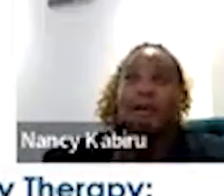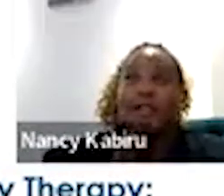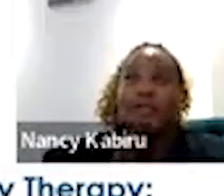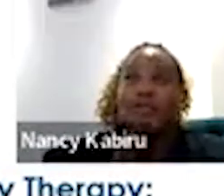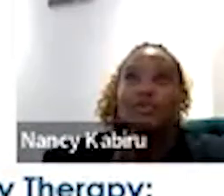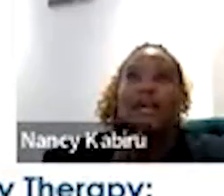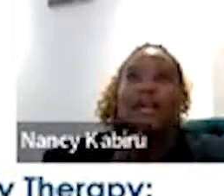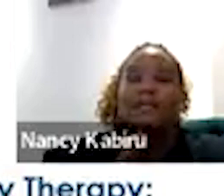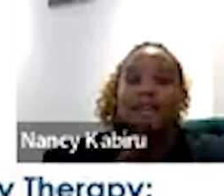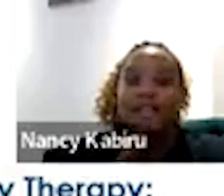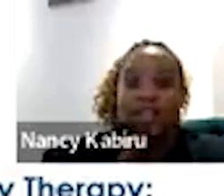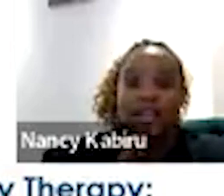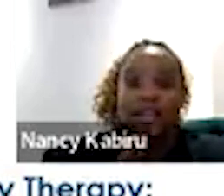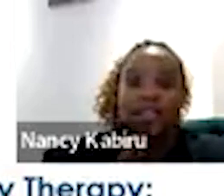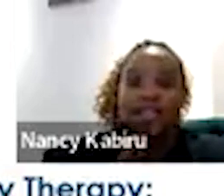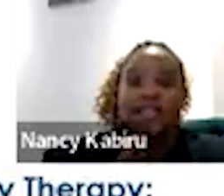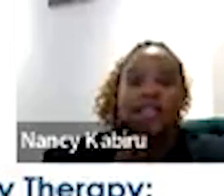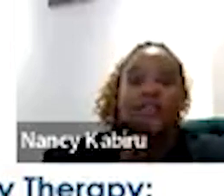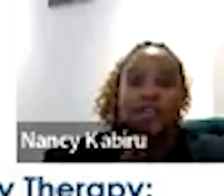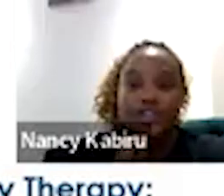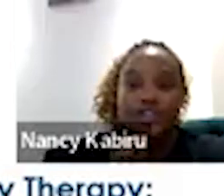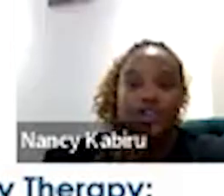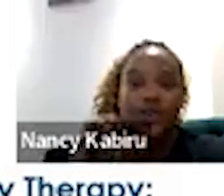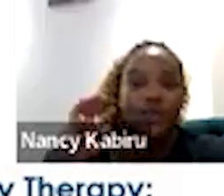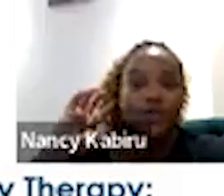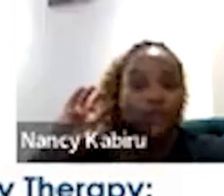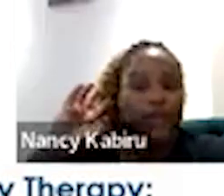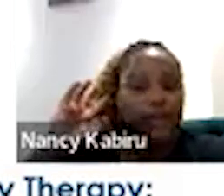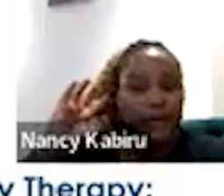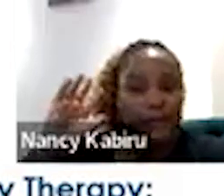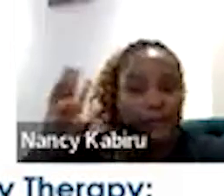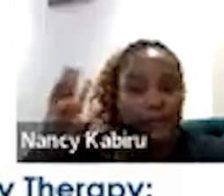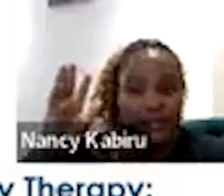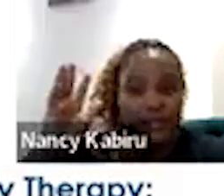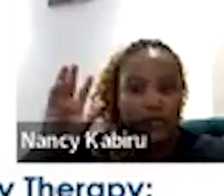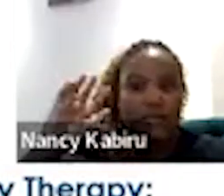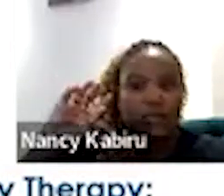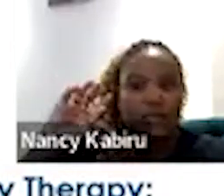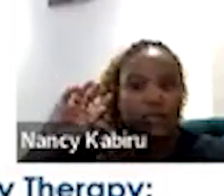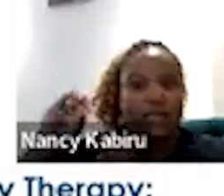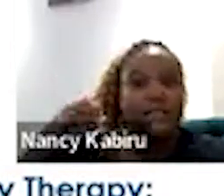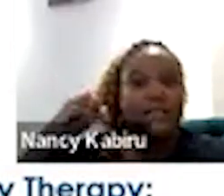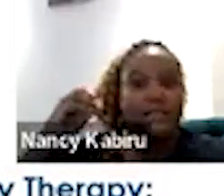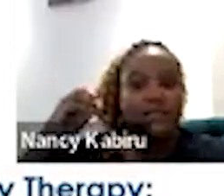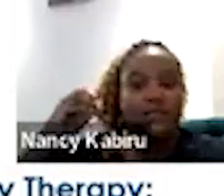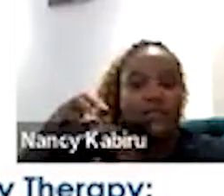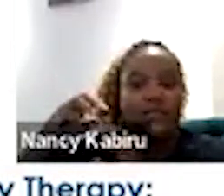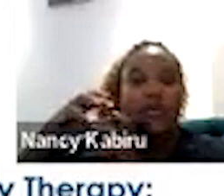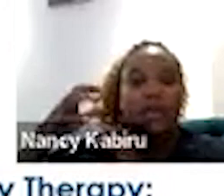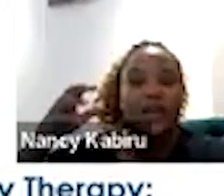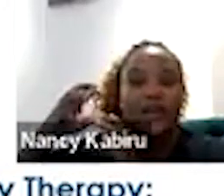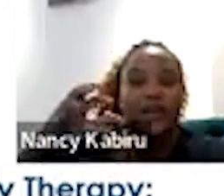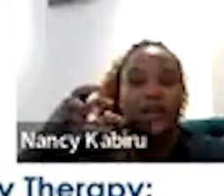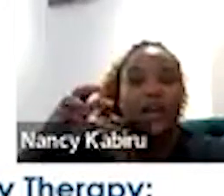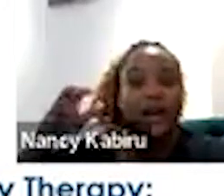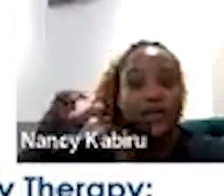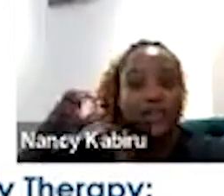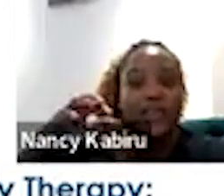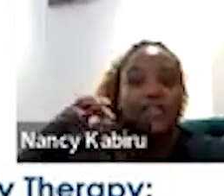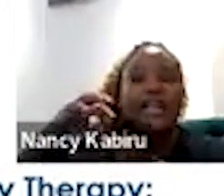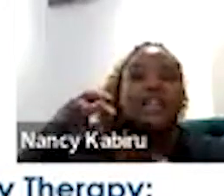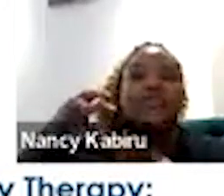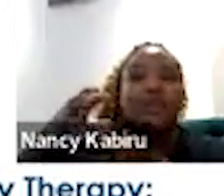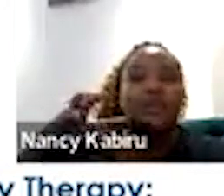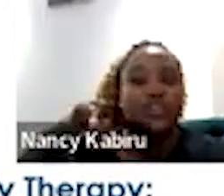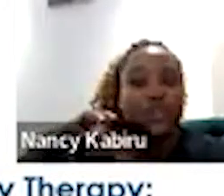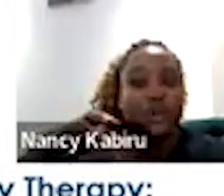There are many ways to look at dementia. It is deterioration of the brain. So the brain is sort of like wearing